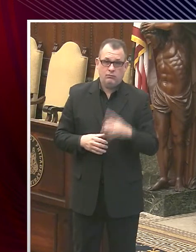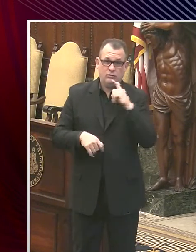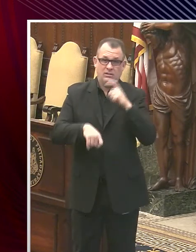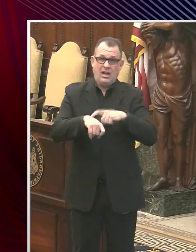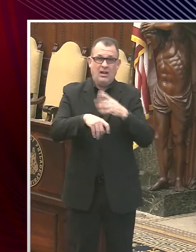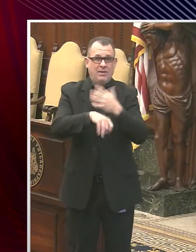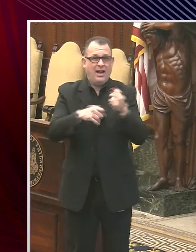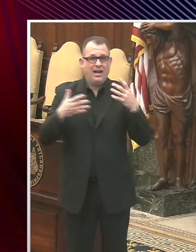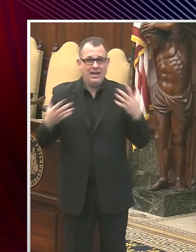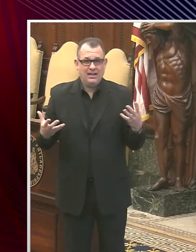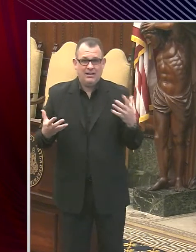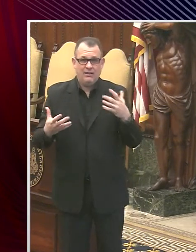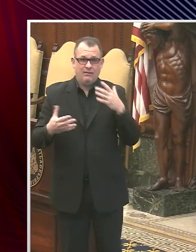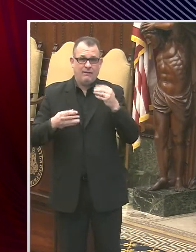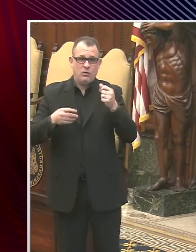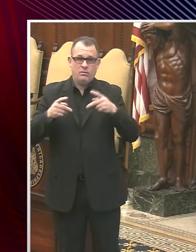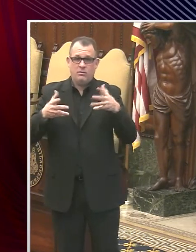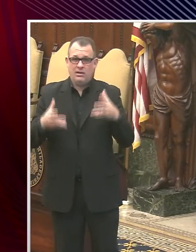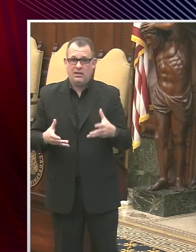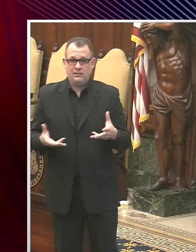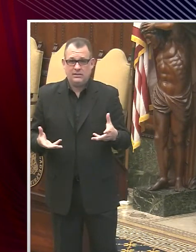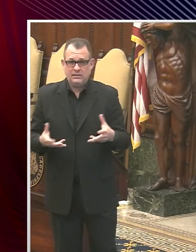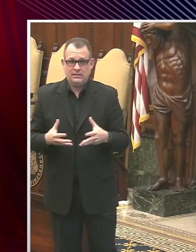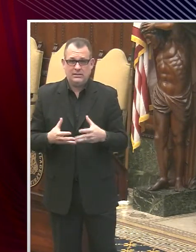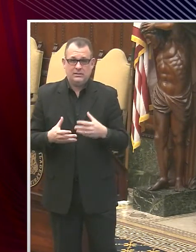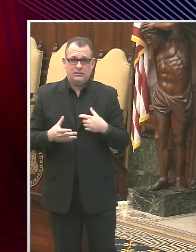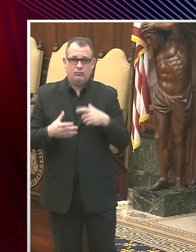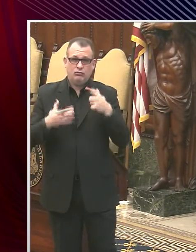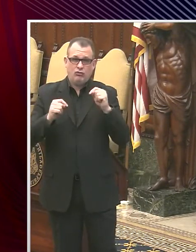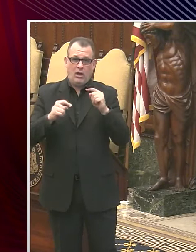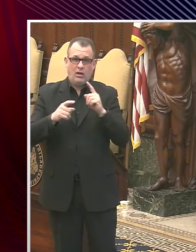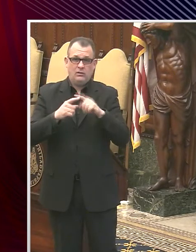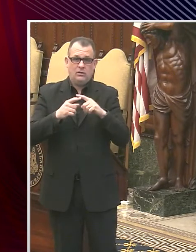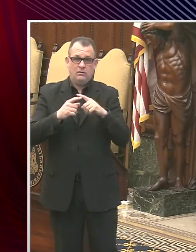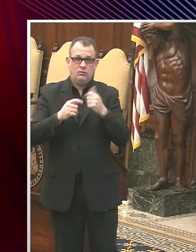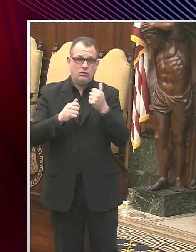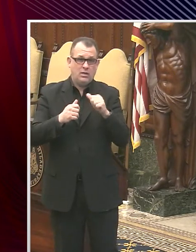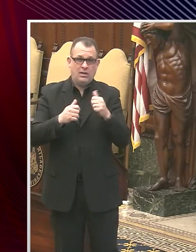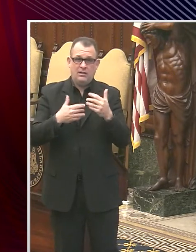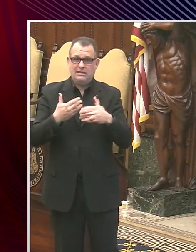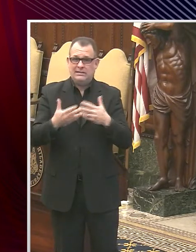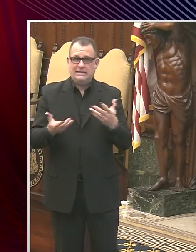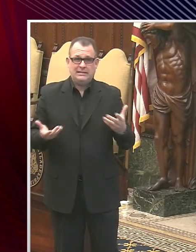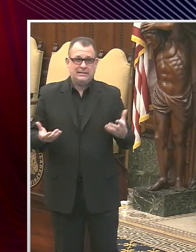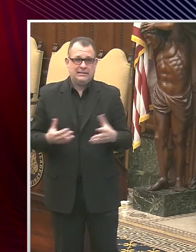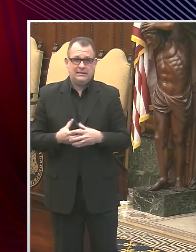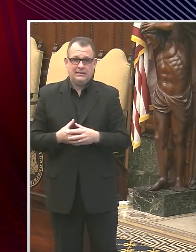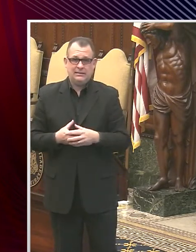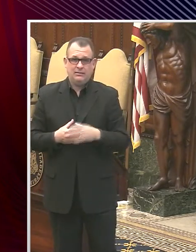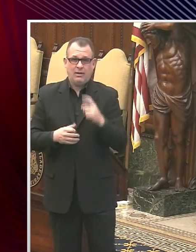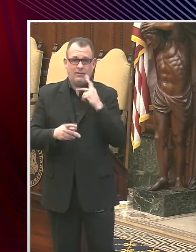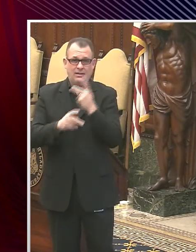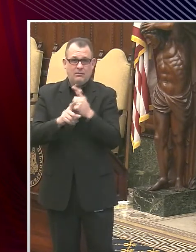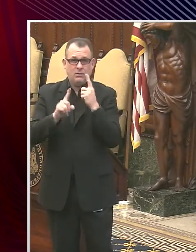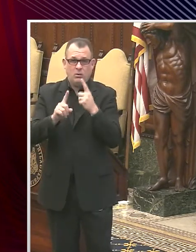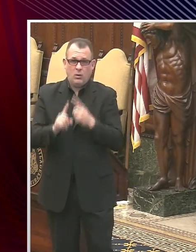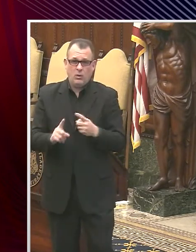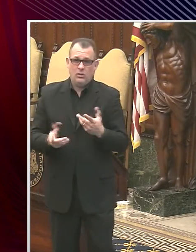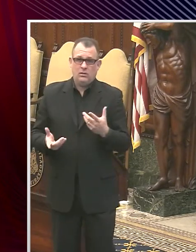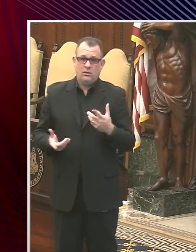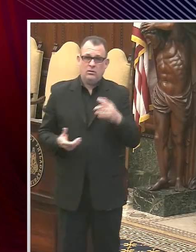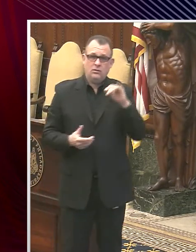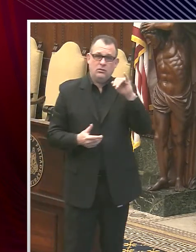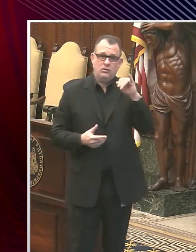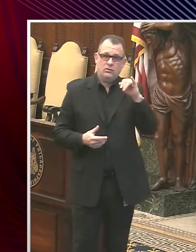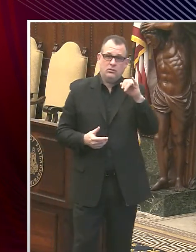but we have 4 people left with their hands raised. We're going to try to get to you, but please keep your questions as tight as possible. Let's go quickly to Jack Tomzik